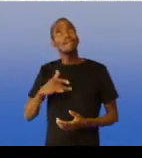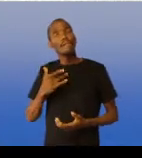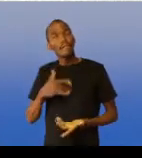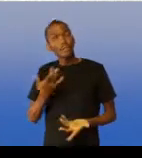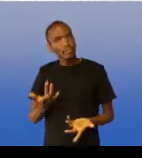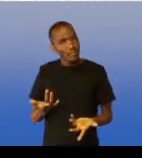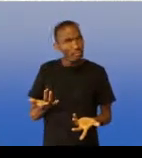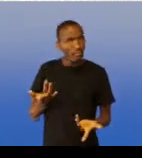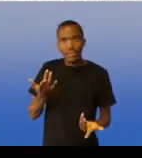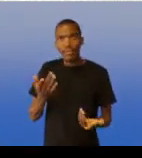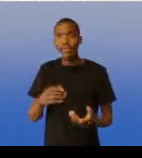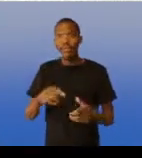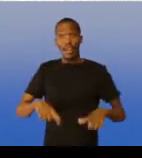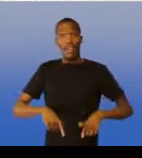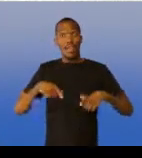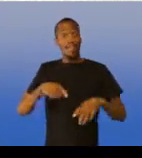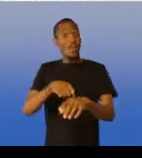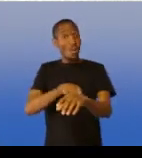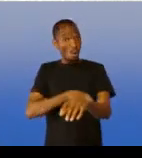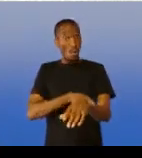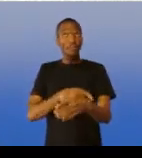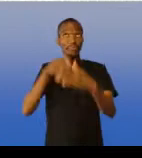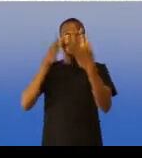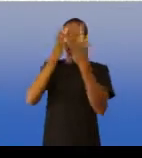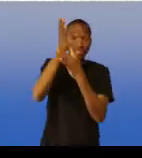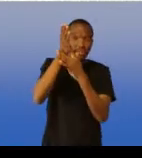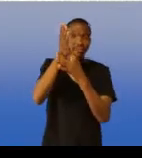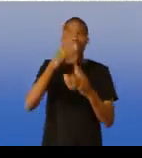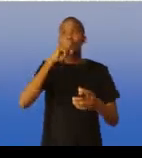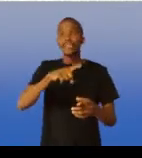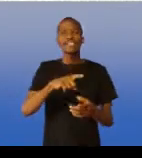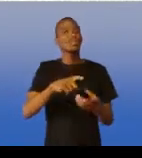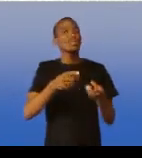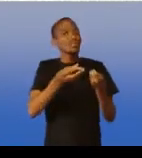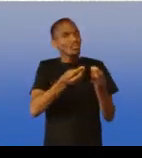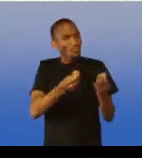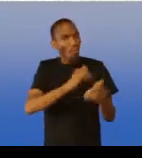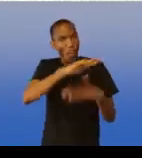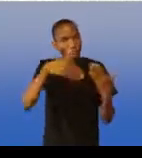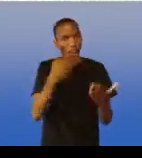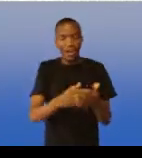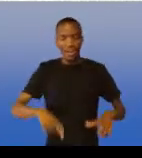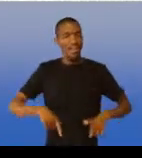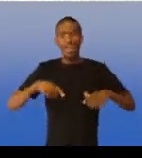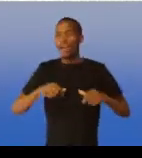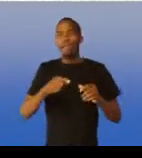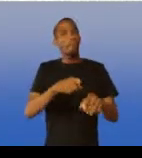right? The live long and prosper. So treat all, live long and prosper, which you can